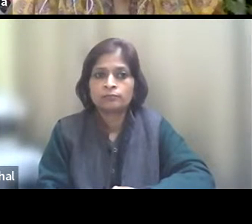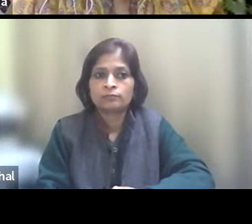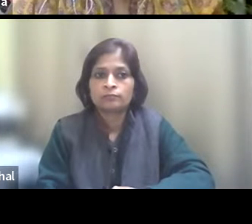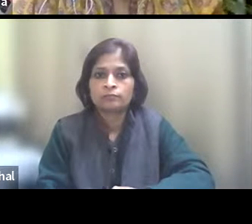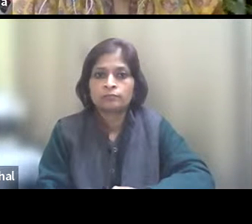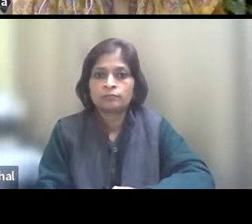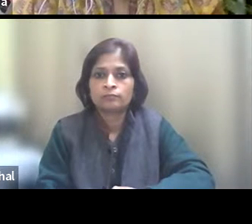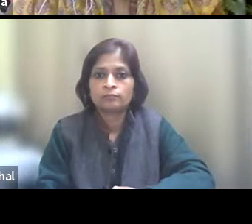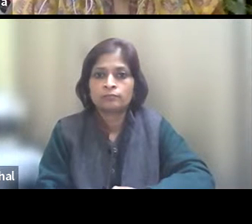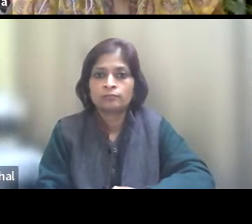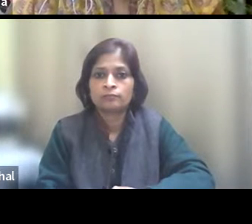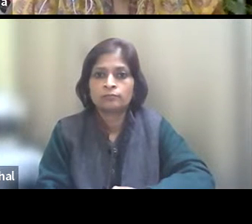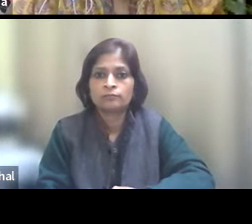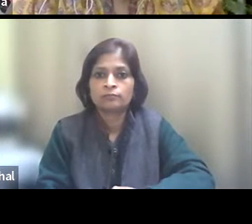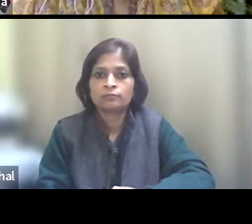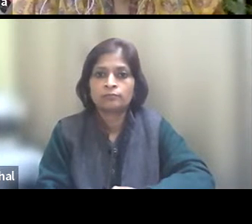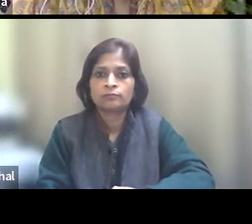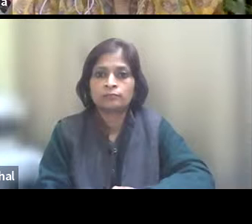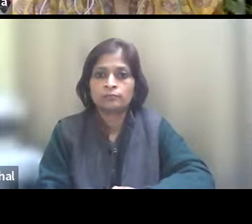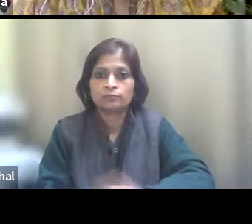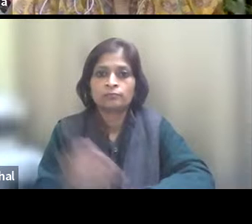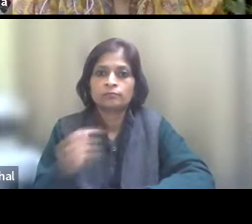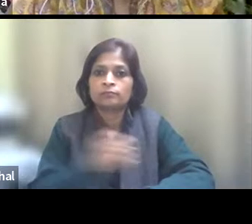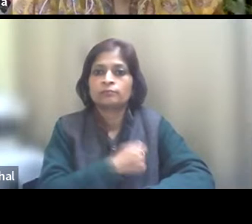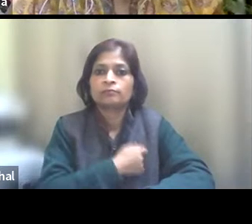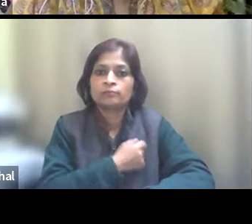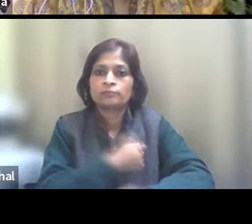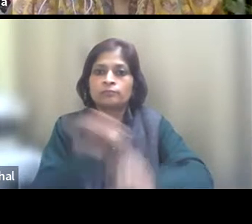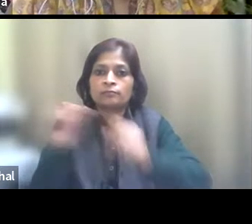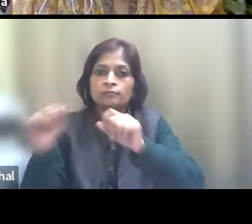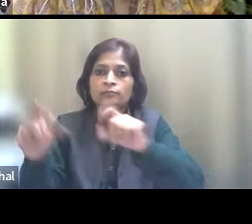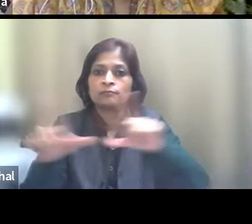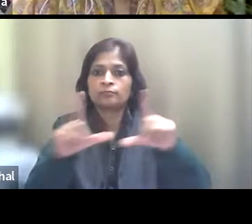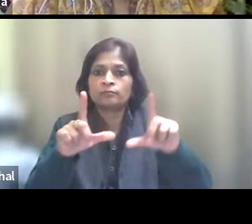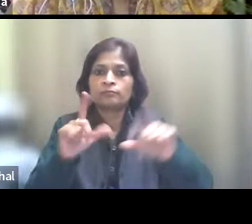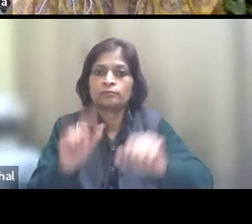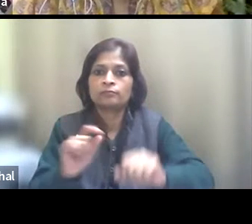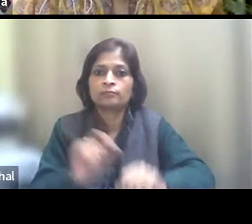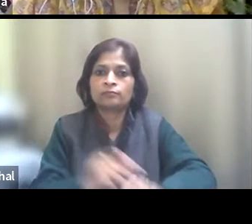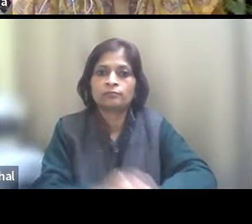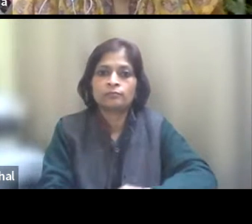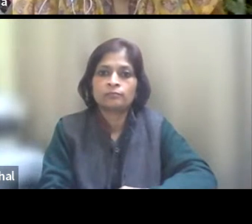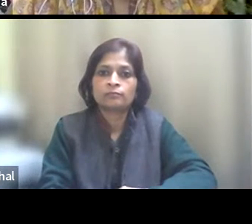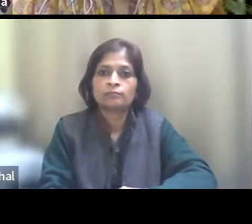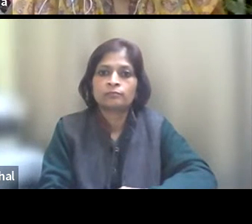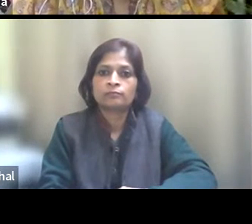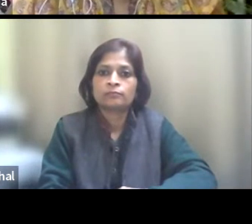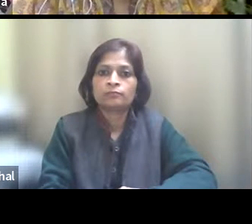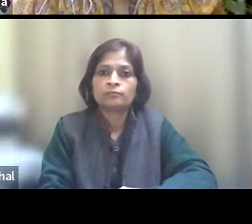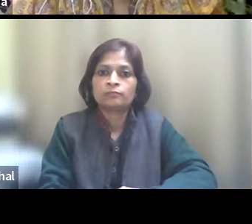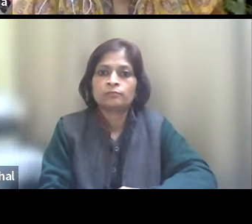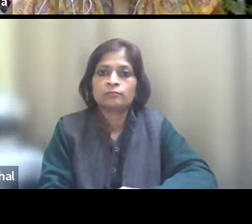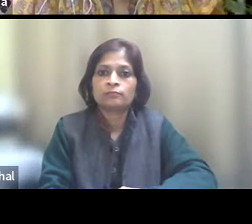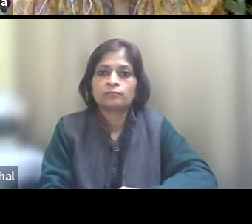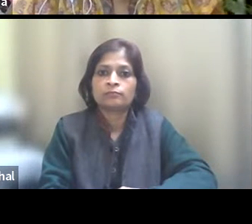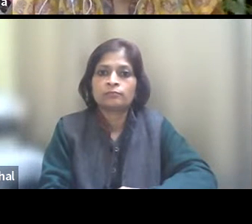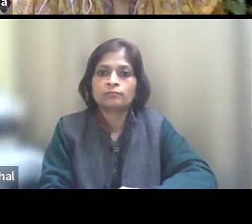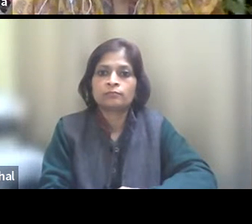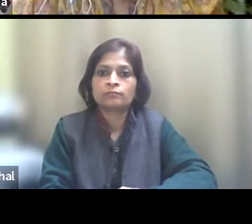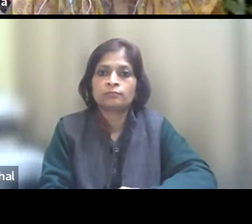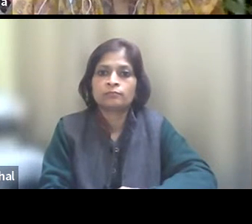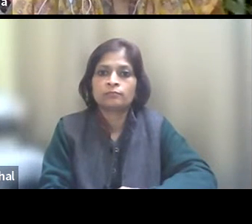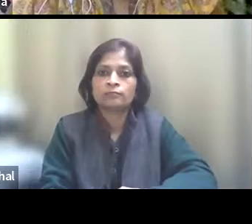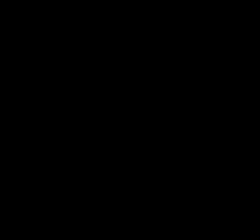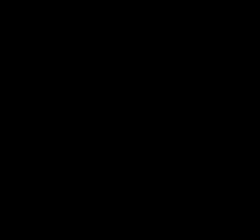Again, sorry. we lost connection. Okay. I think you'll have to take over. Maybe there is some Yes. connectivity issue at our end. Okay, I think what I